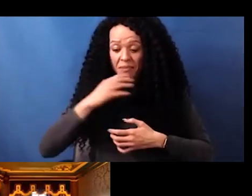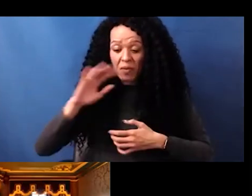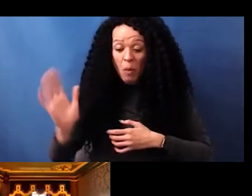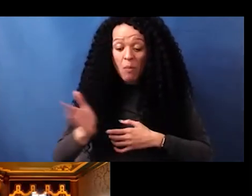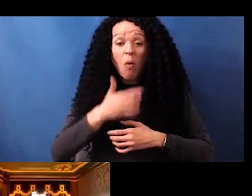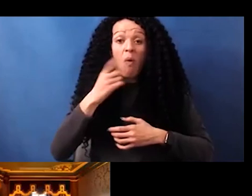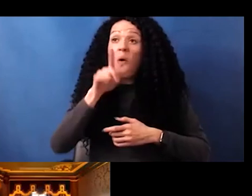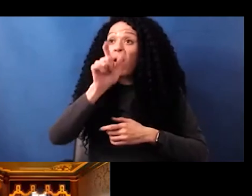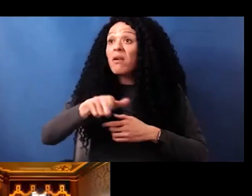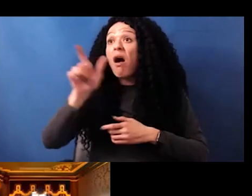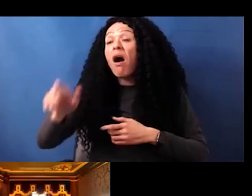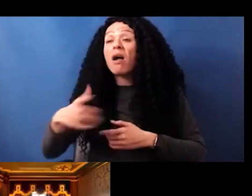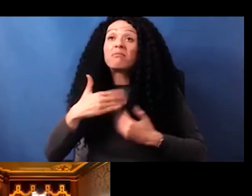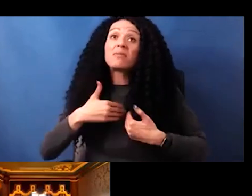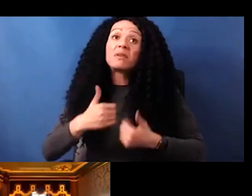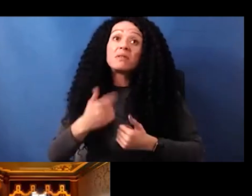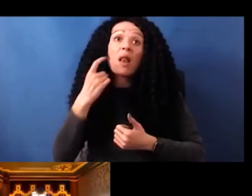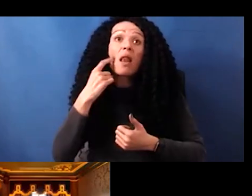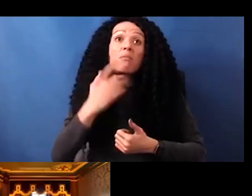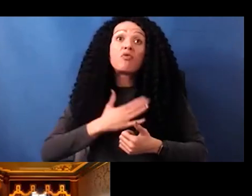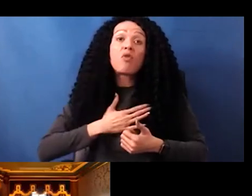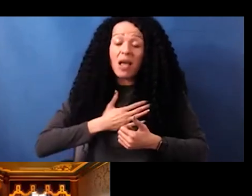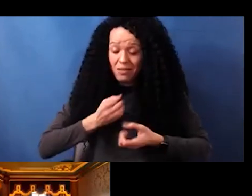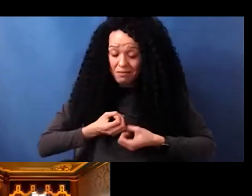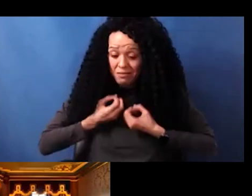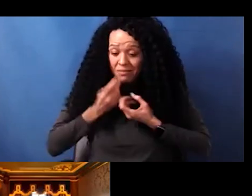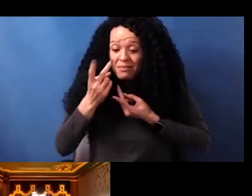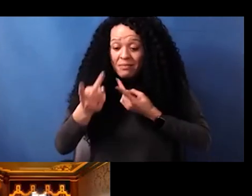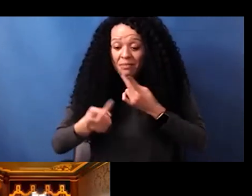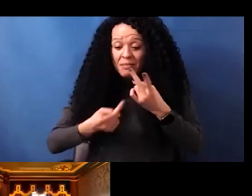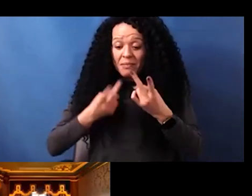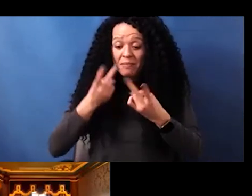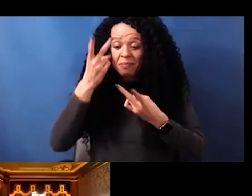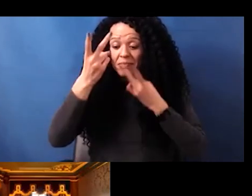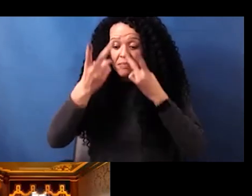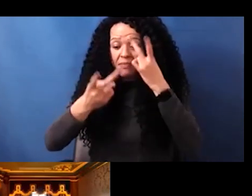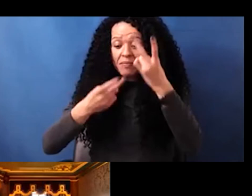kind and gentle breath. Let